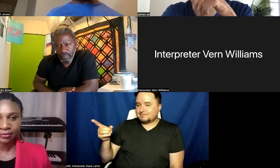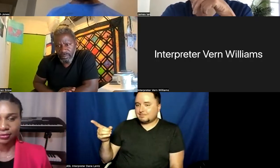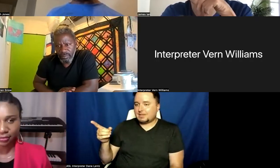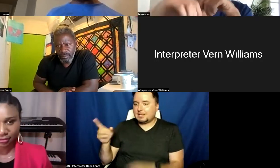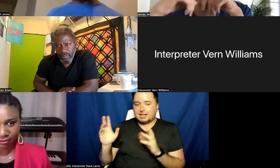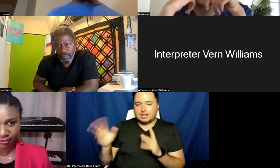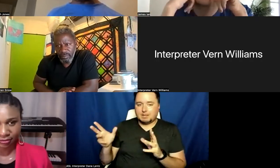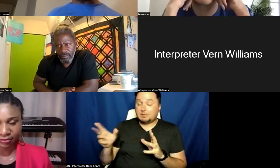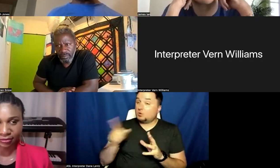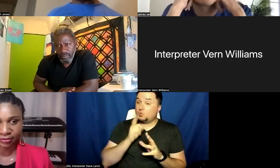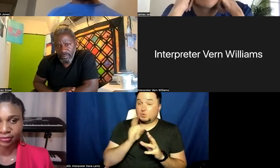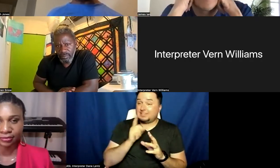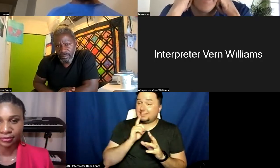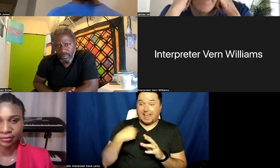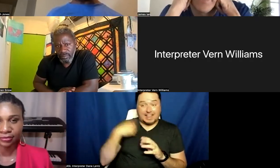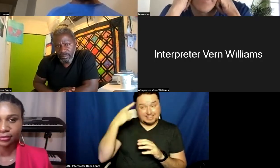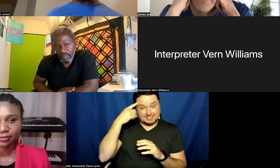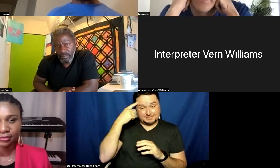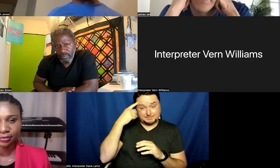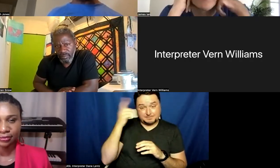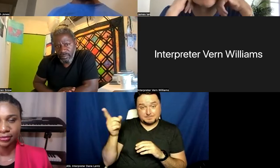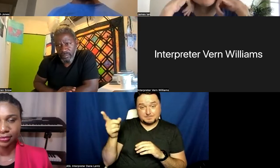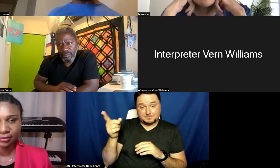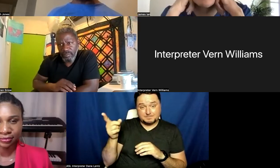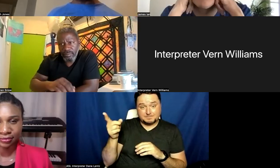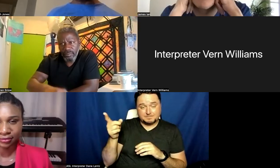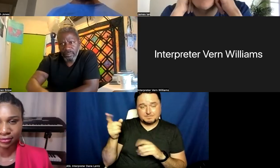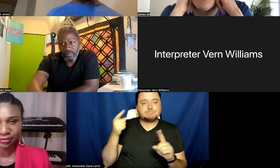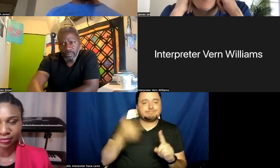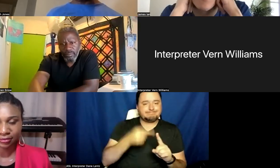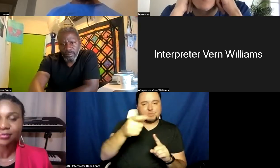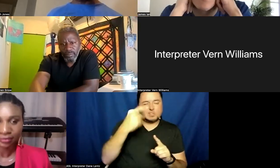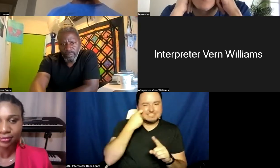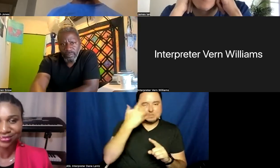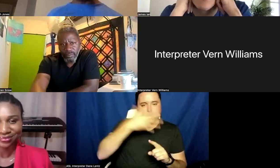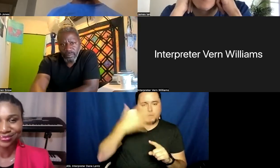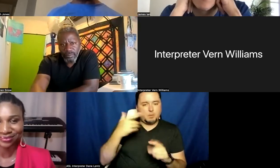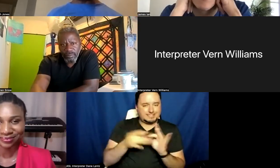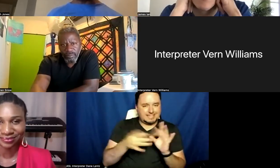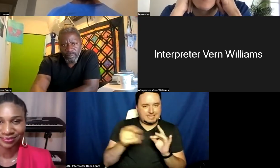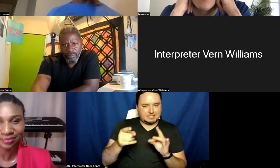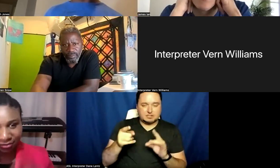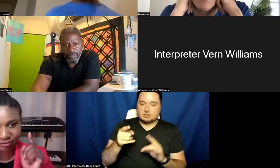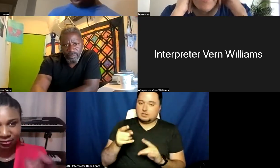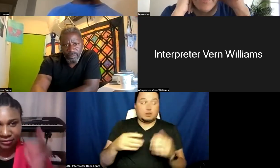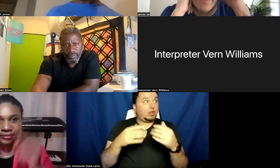I really think, you know, to the point of Wawa's statement, go right through